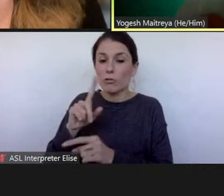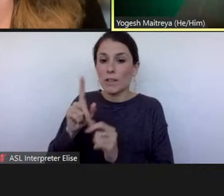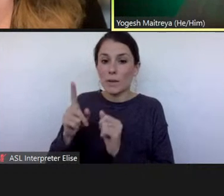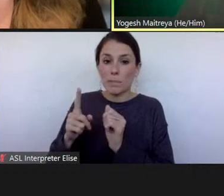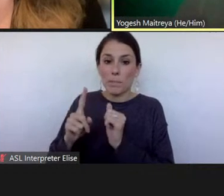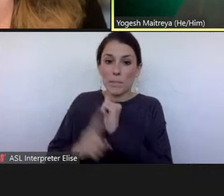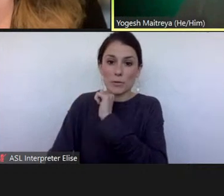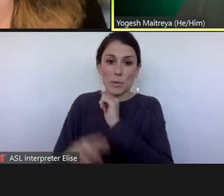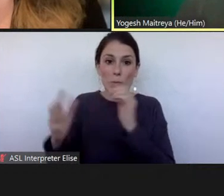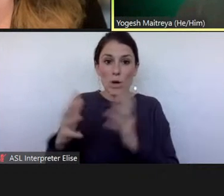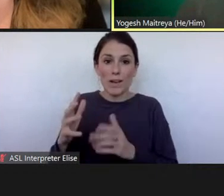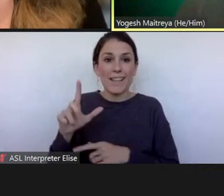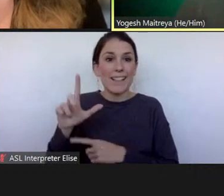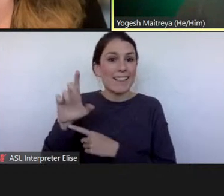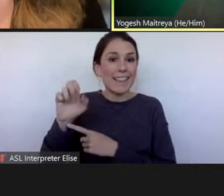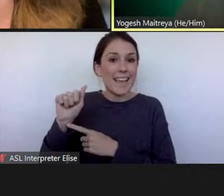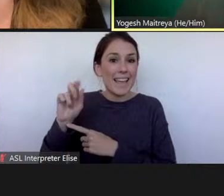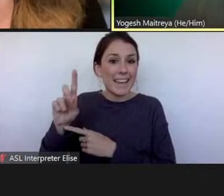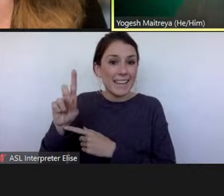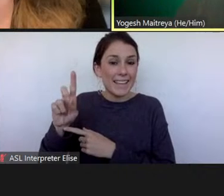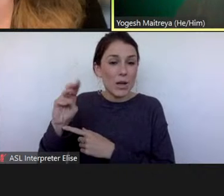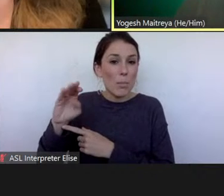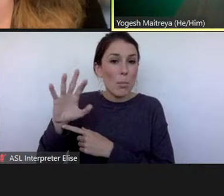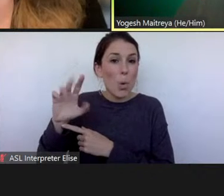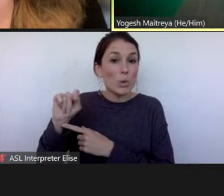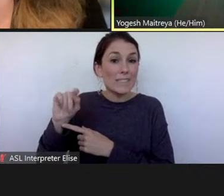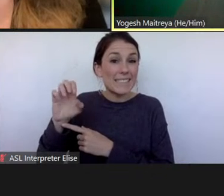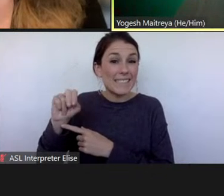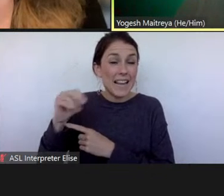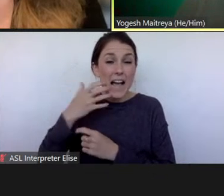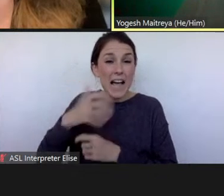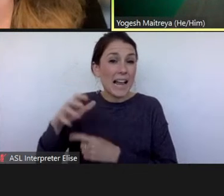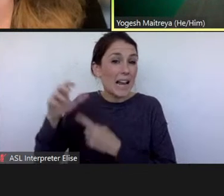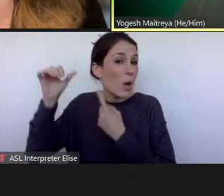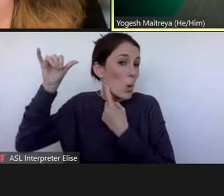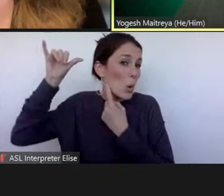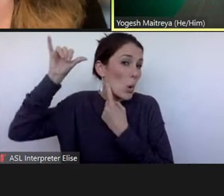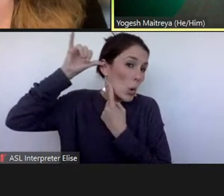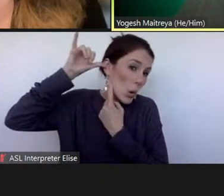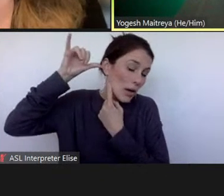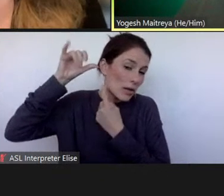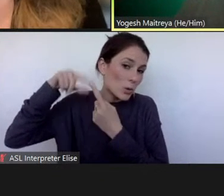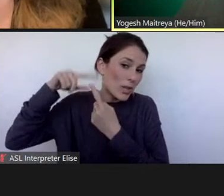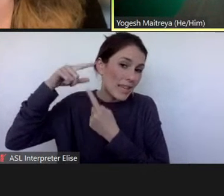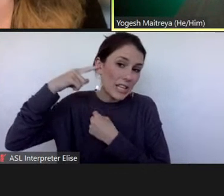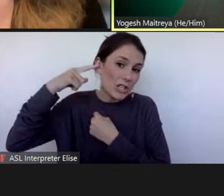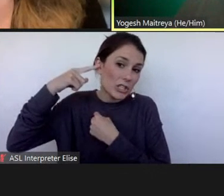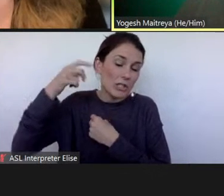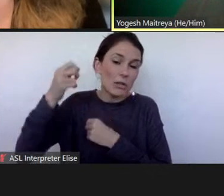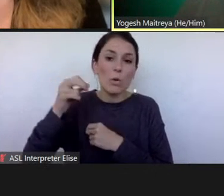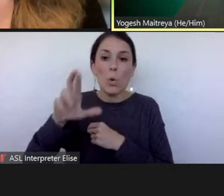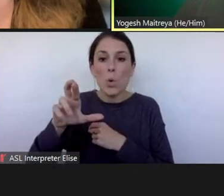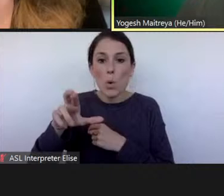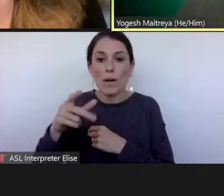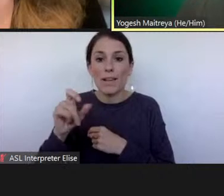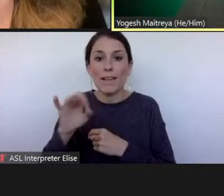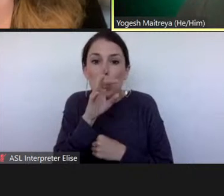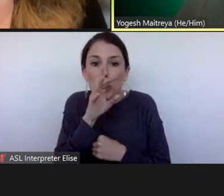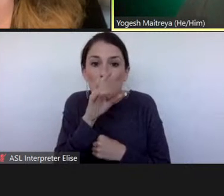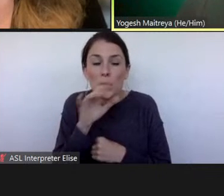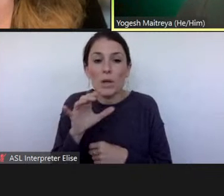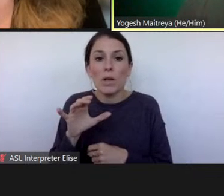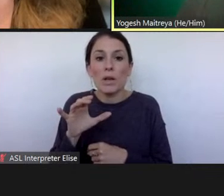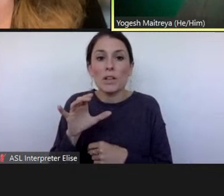like lead into the ears, or if we happen to chant sacred mantra as an untouchable